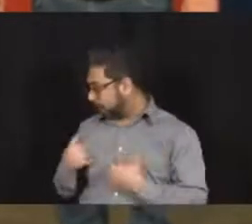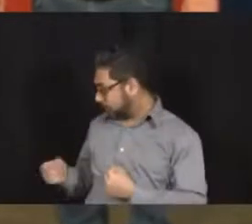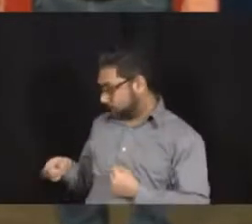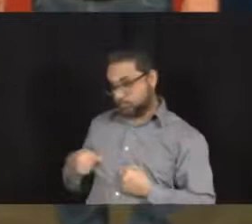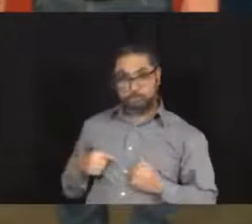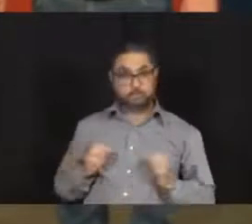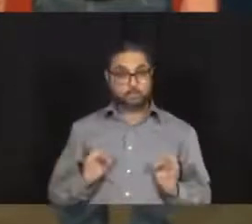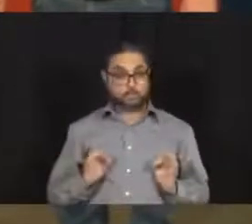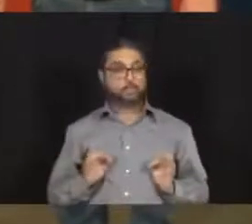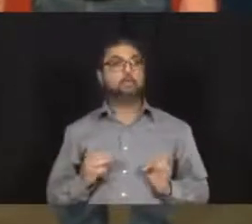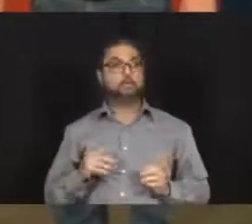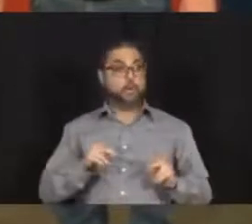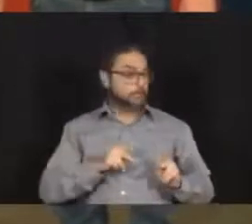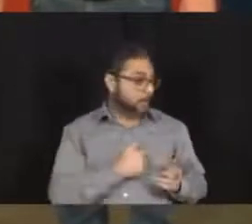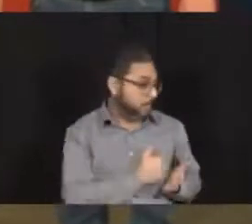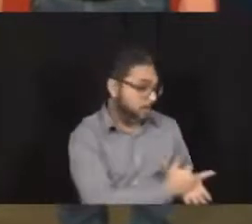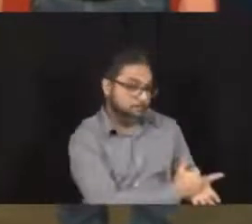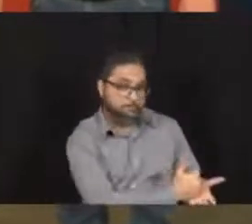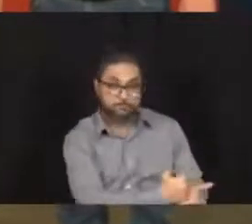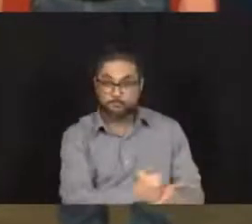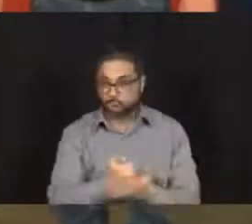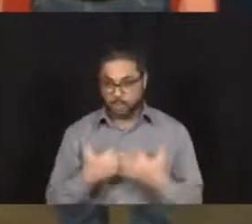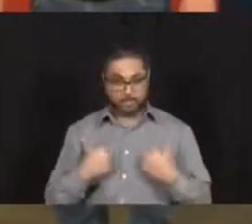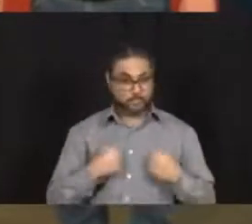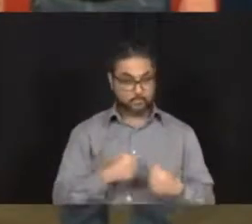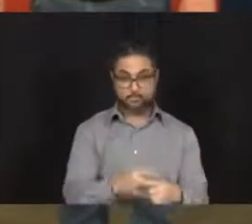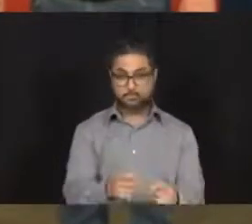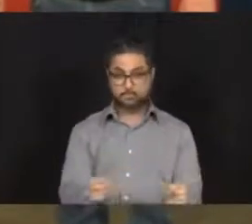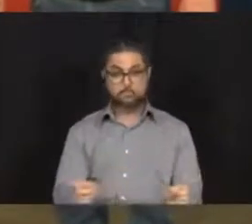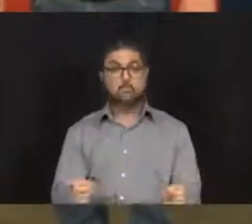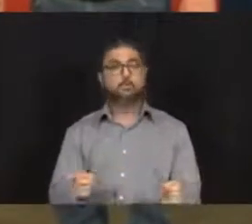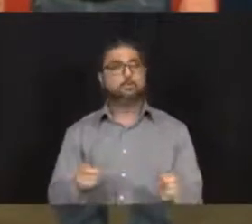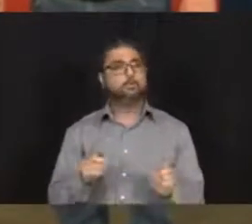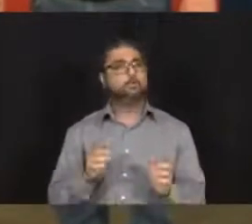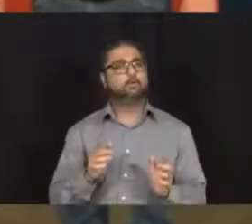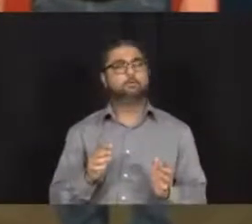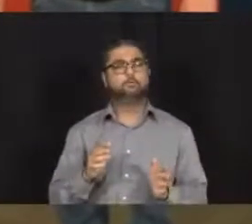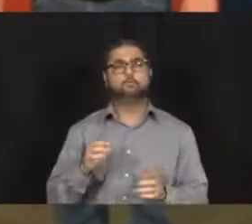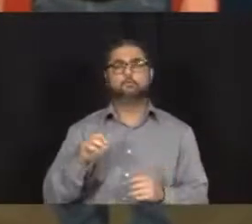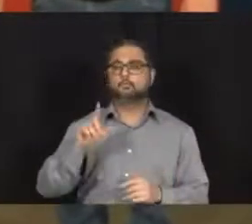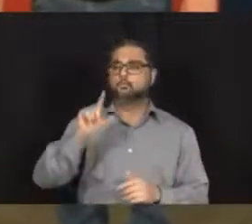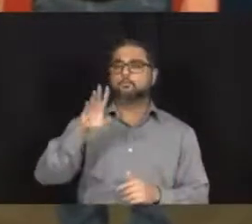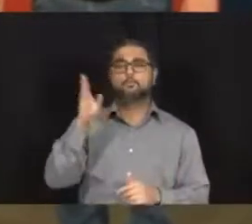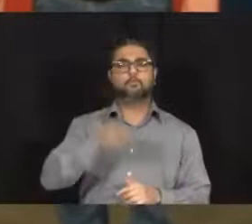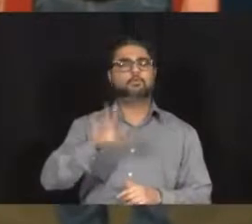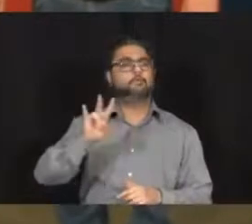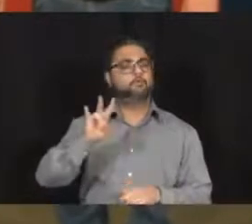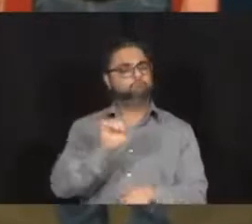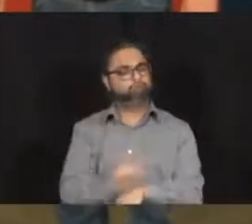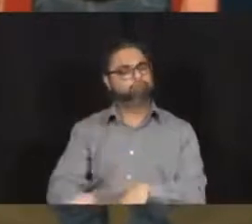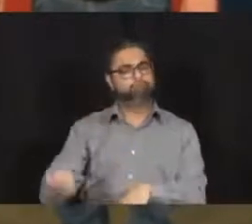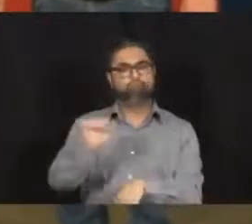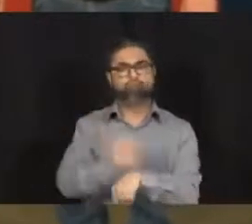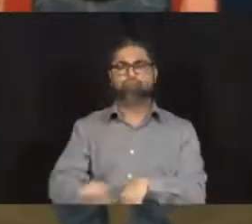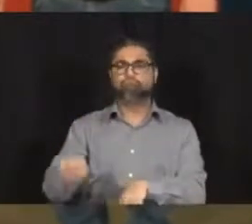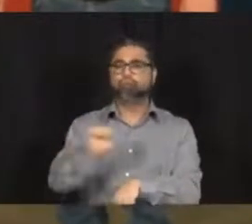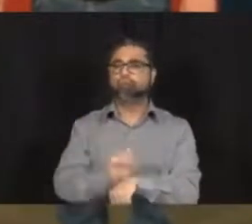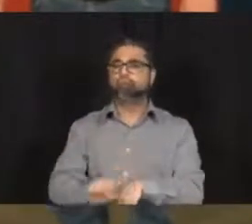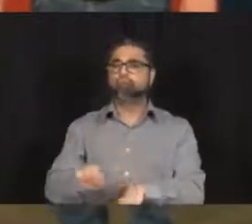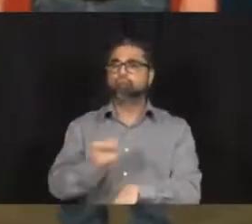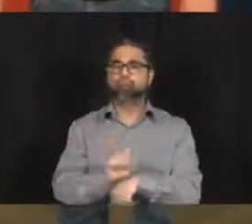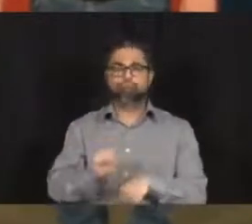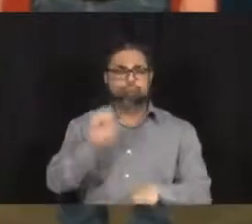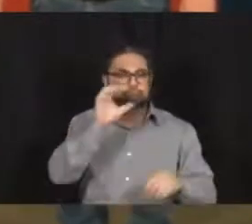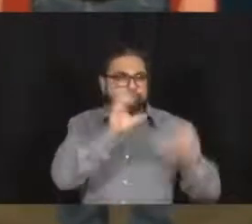well. So that is what we're doing. We are working 24/7. We have groups that are doing procurement across the